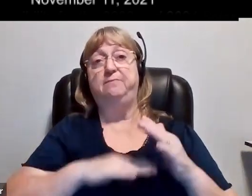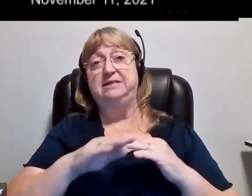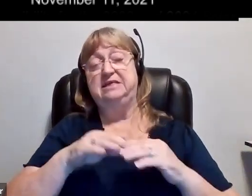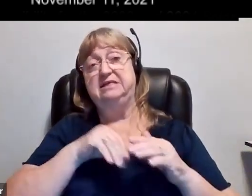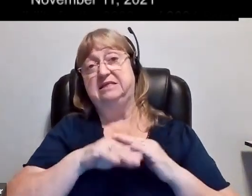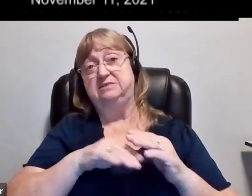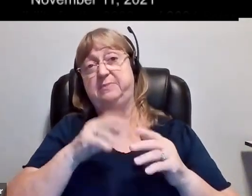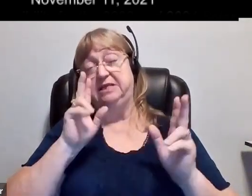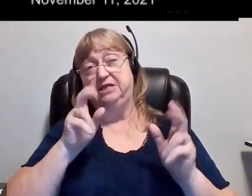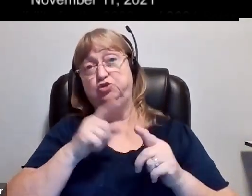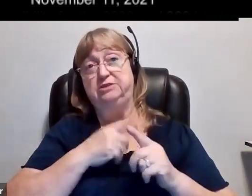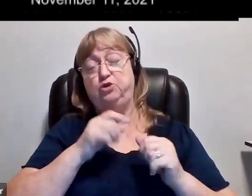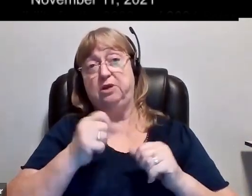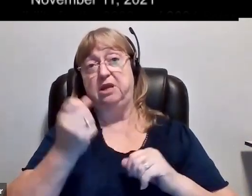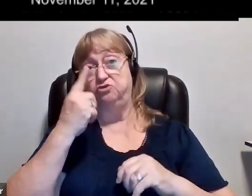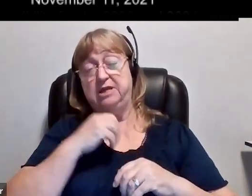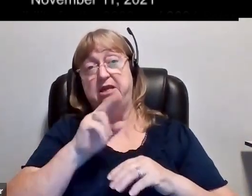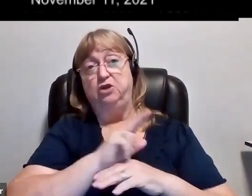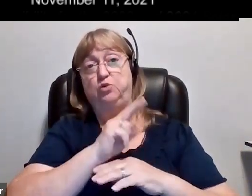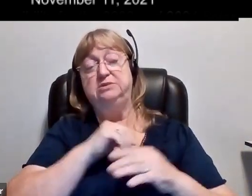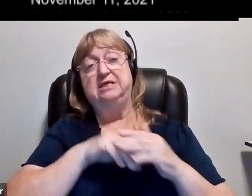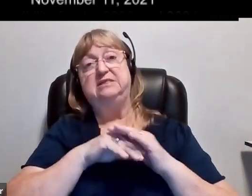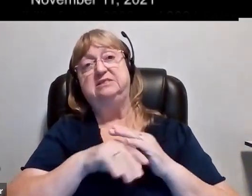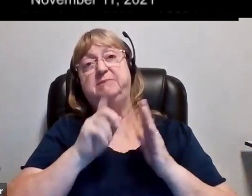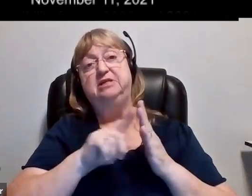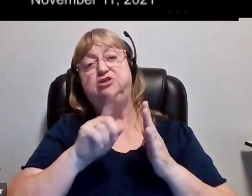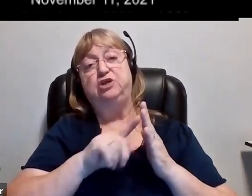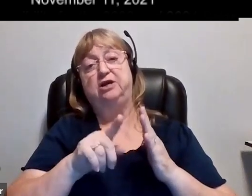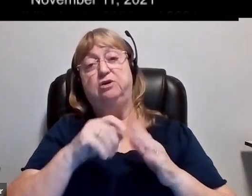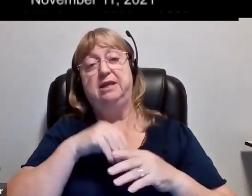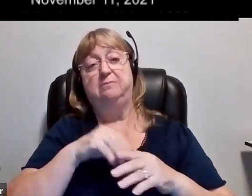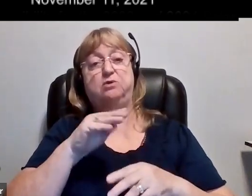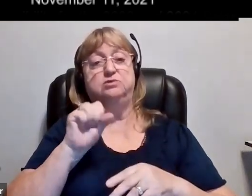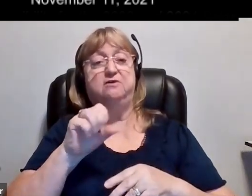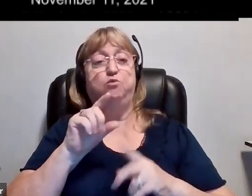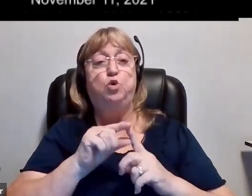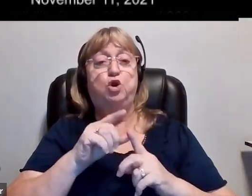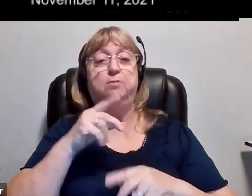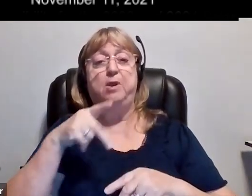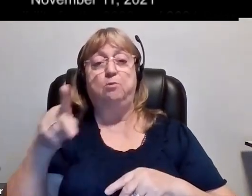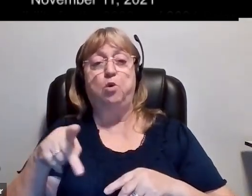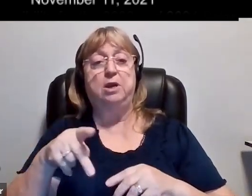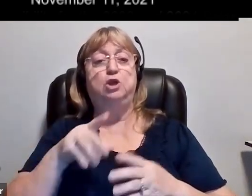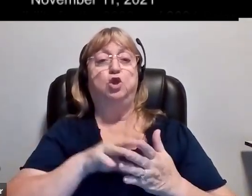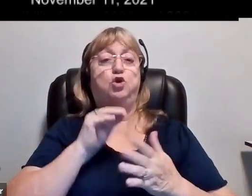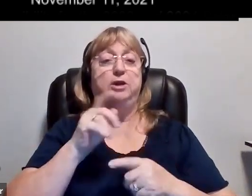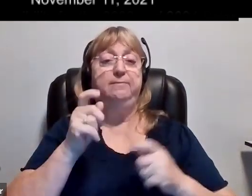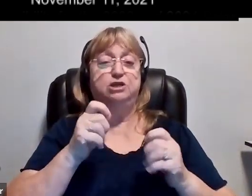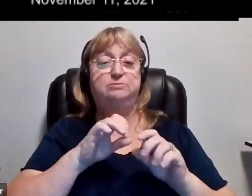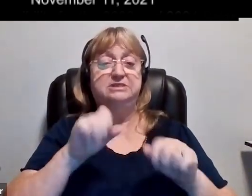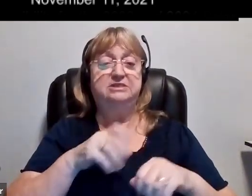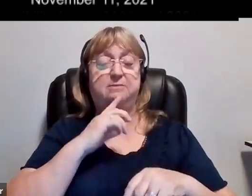today, then you can understand and use the accessibility checkers in Microsoft Word, PowerPoint, learning management systems, and